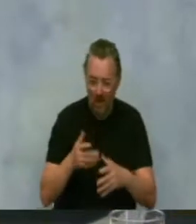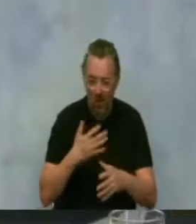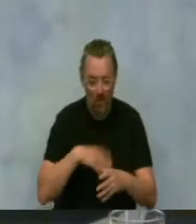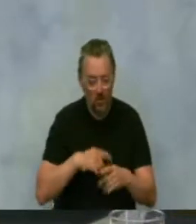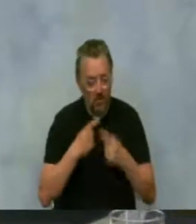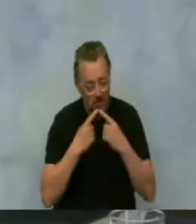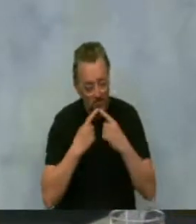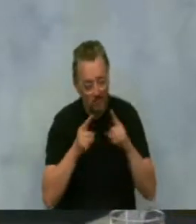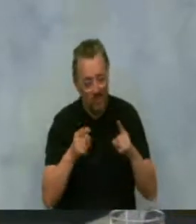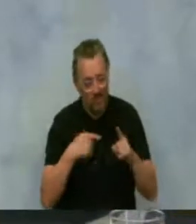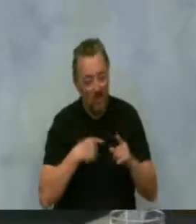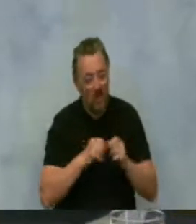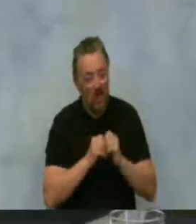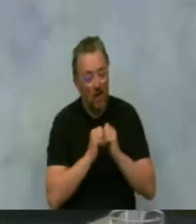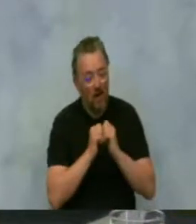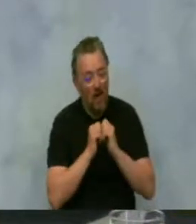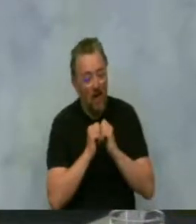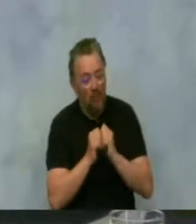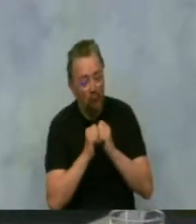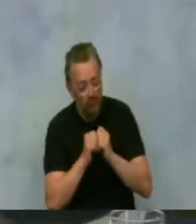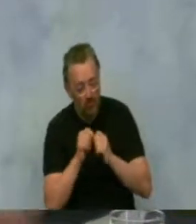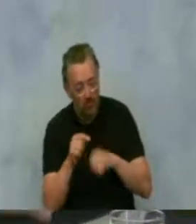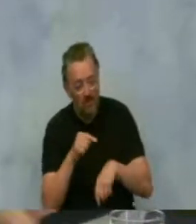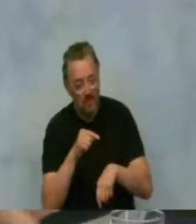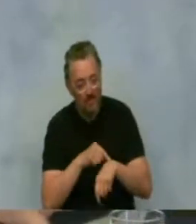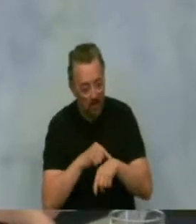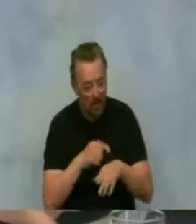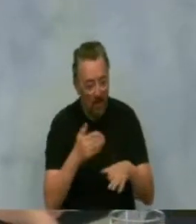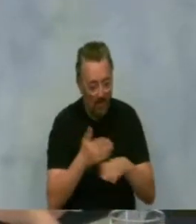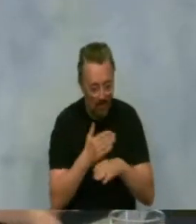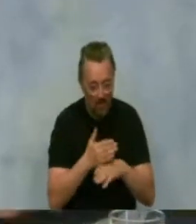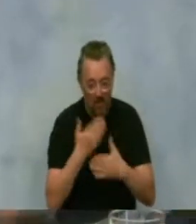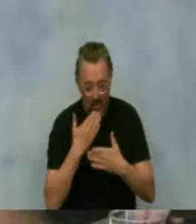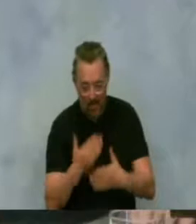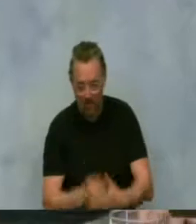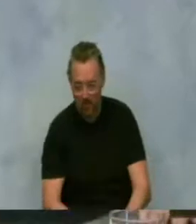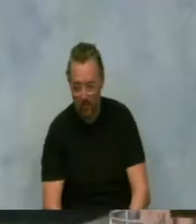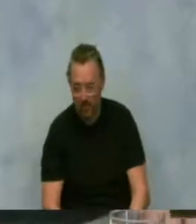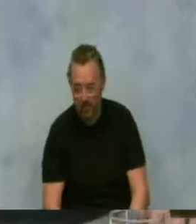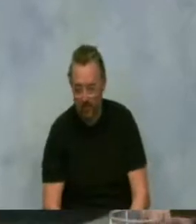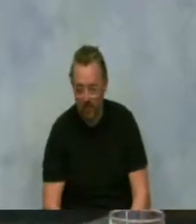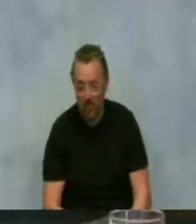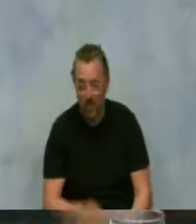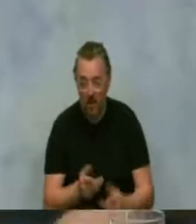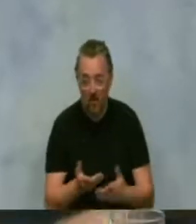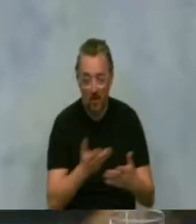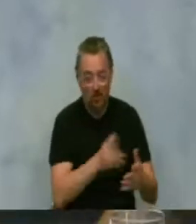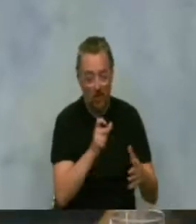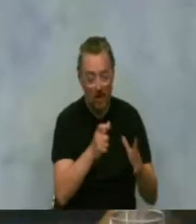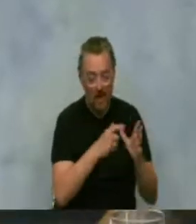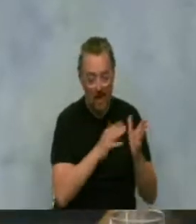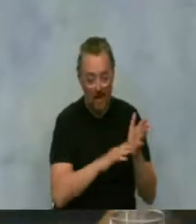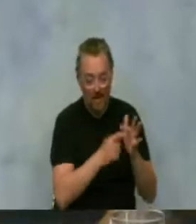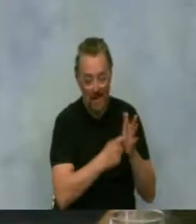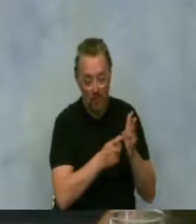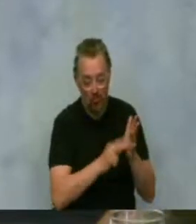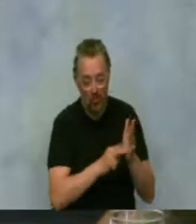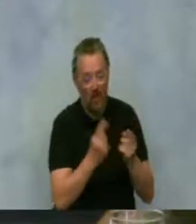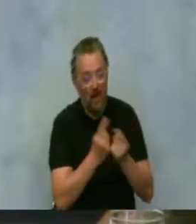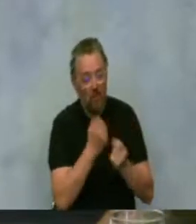that we really appreciate their time and their efforts, and thank you very much for that. So back over to you, Cameron, for item 12.